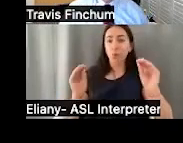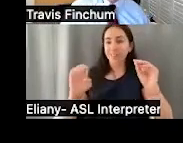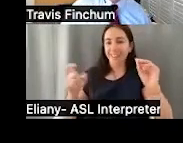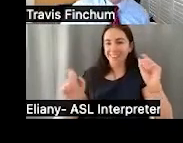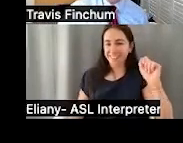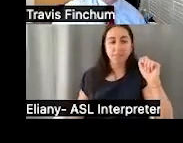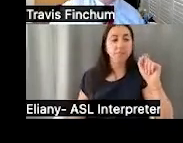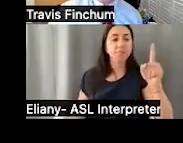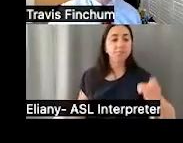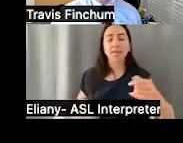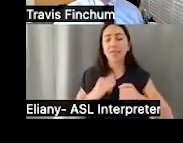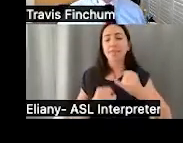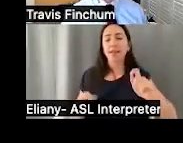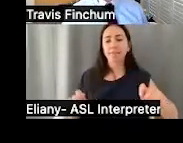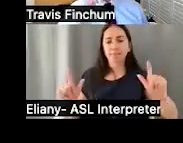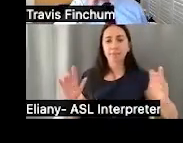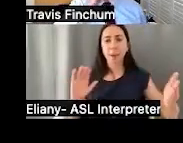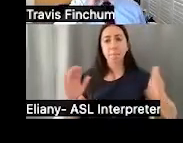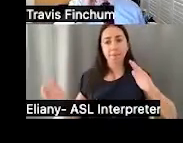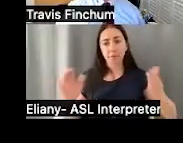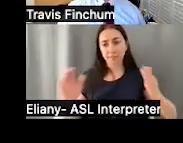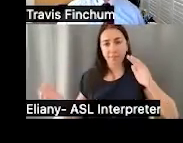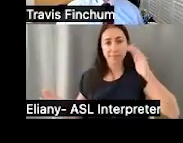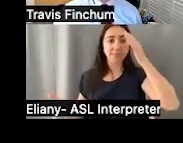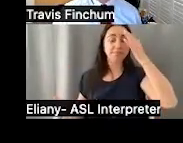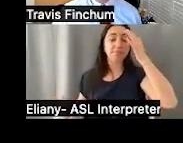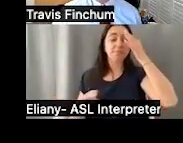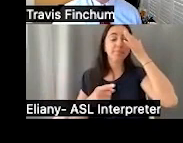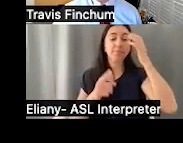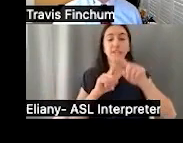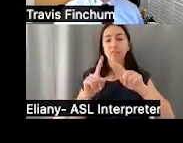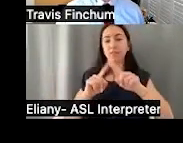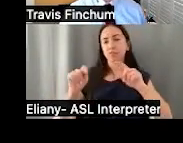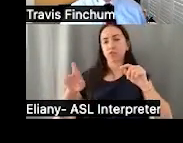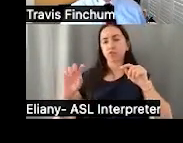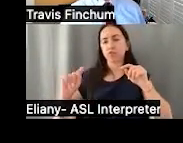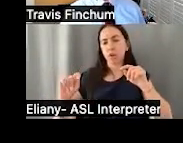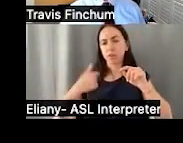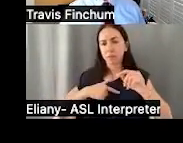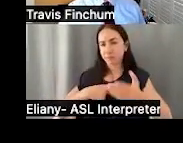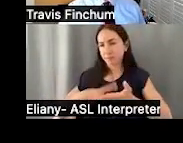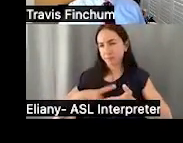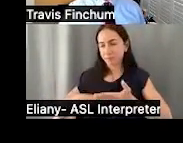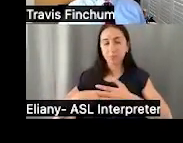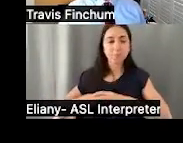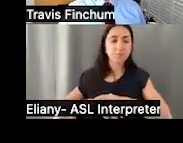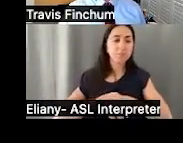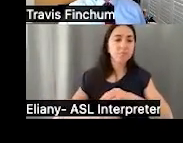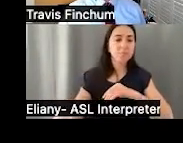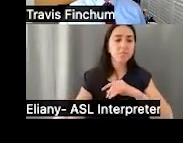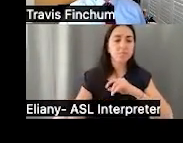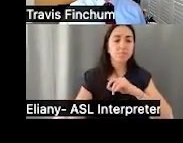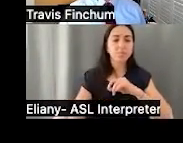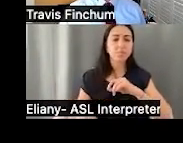have is doing a comparison between the different trusts that we've talked about. We've talked about the